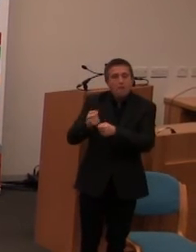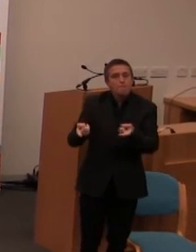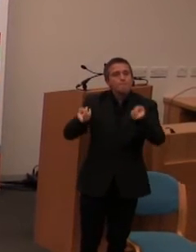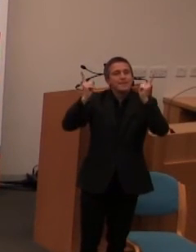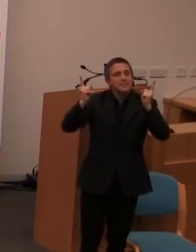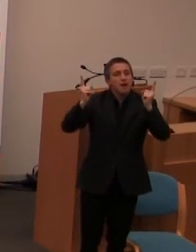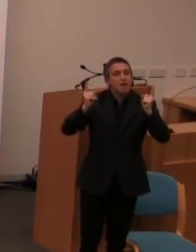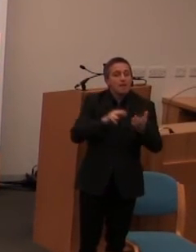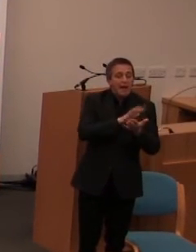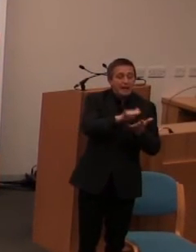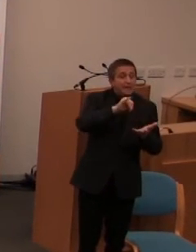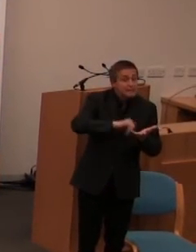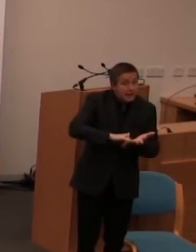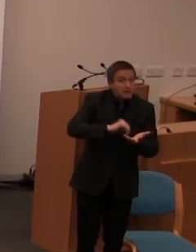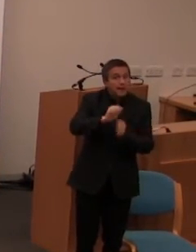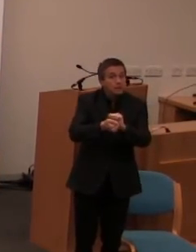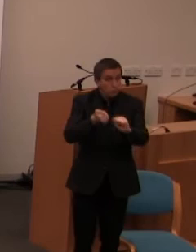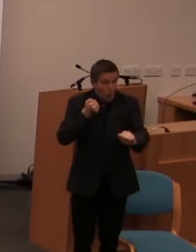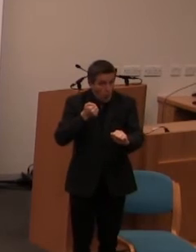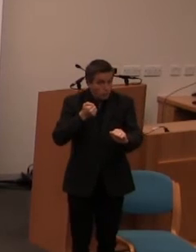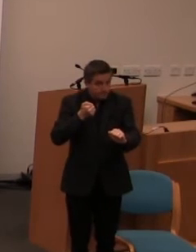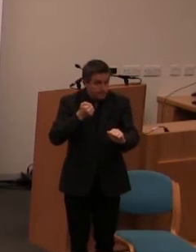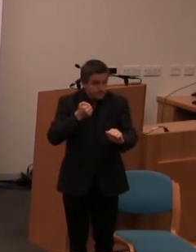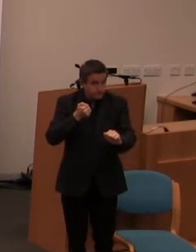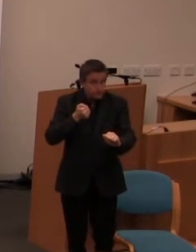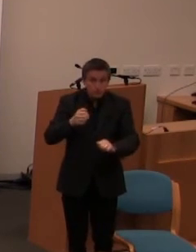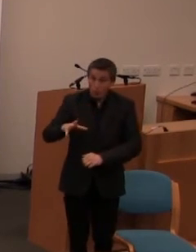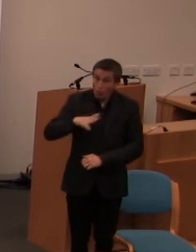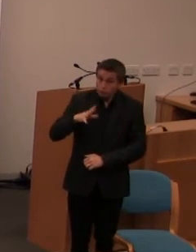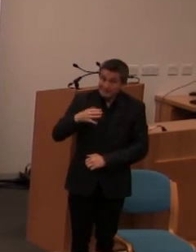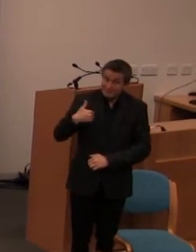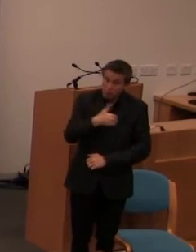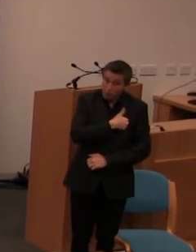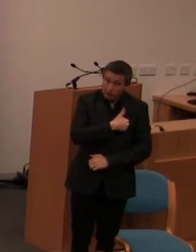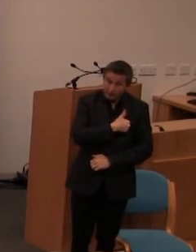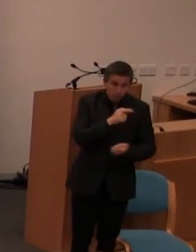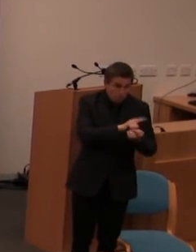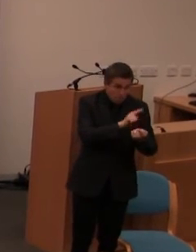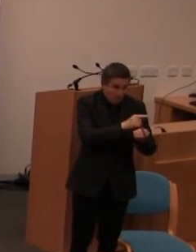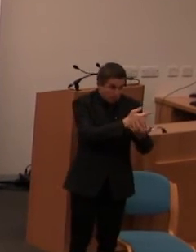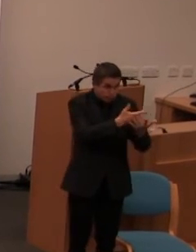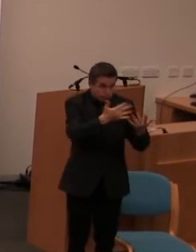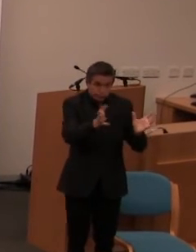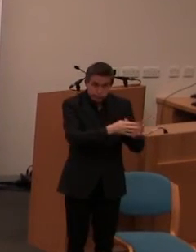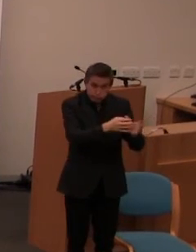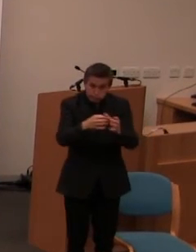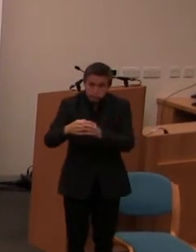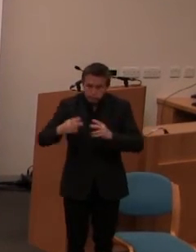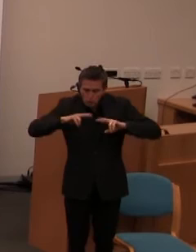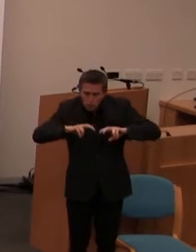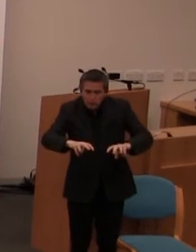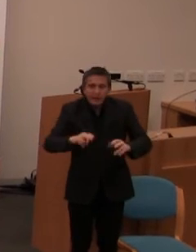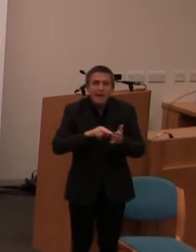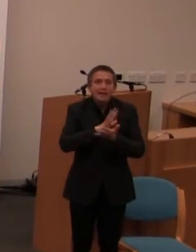number of meetings today discussing a whole host of different issues around the performance of NHS